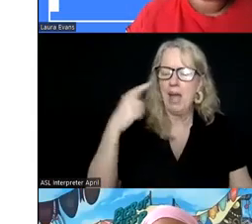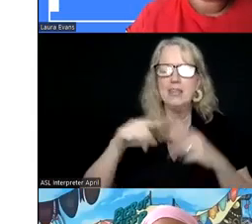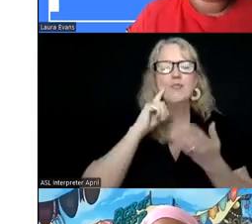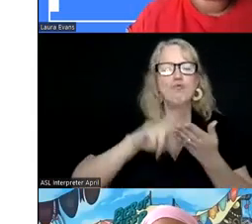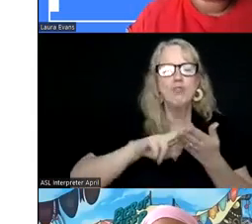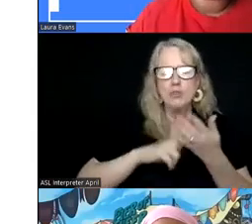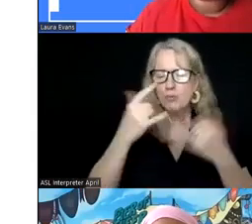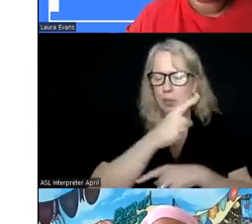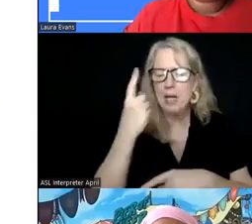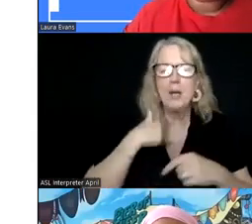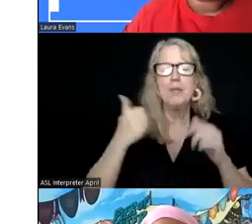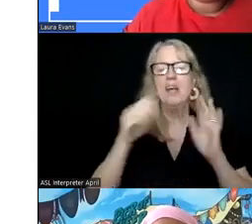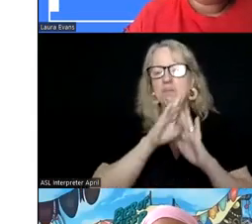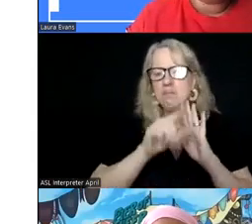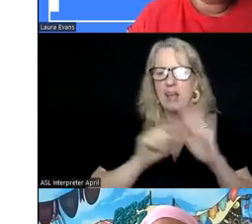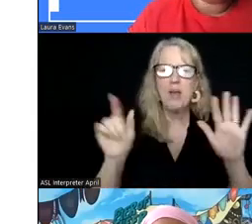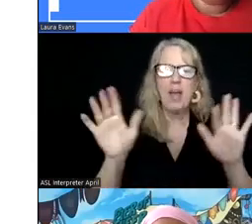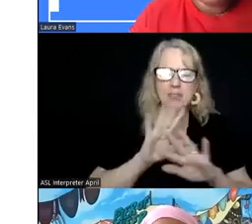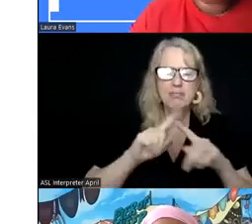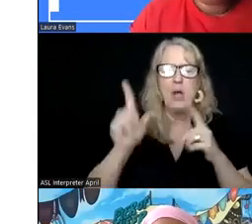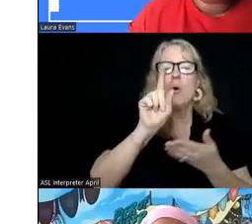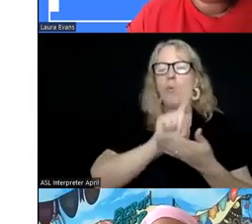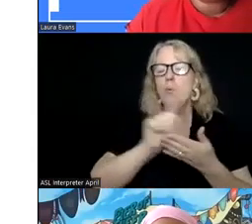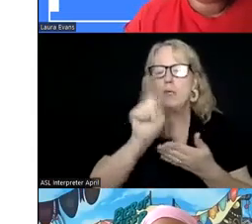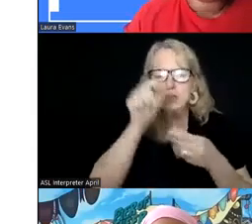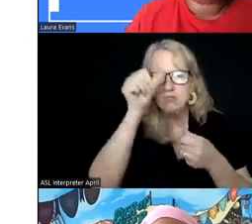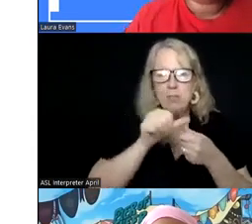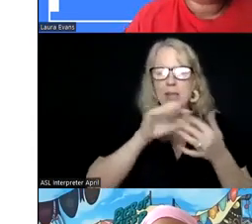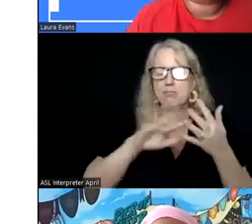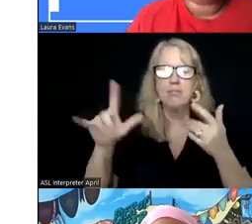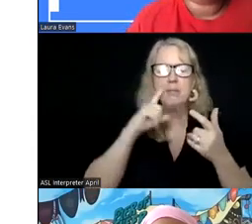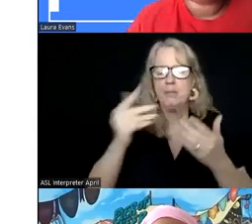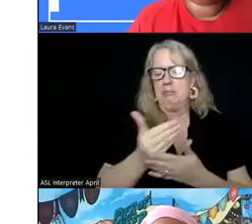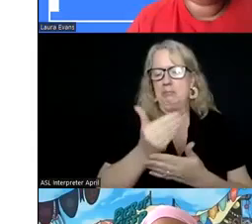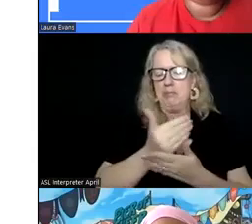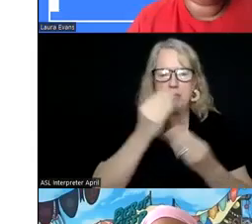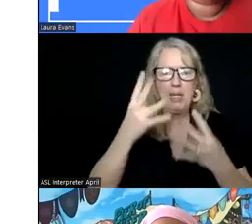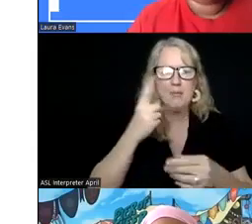jams, virtual backgrounds, weekly reminders, upcoming information, and that's at